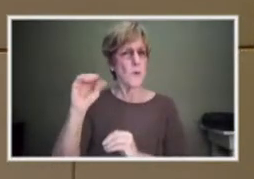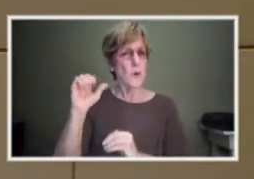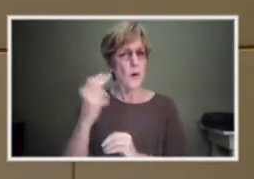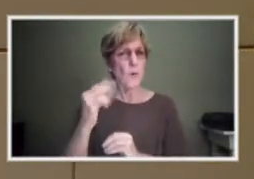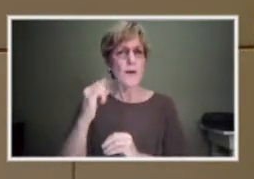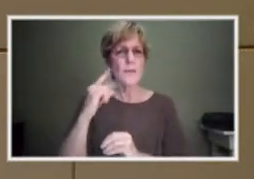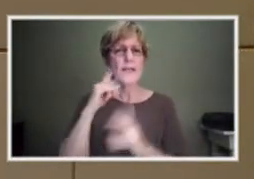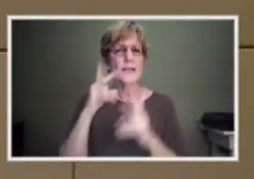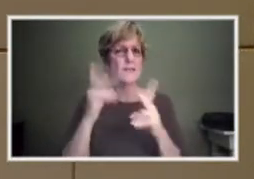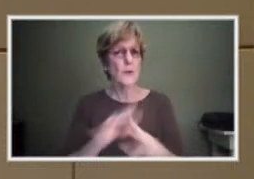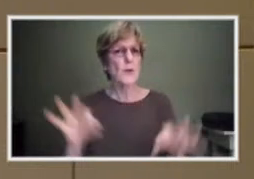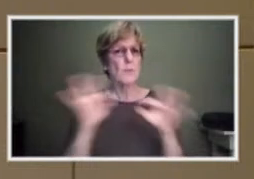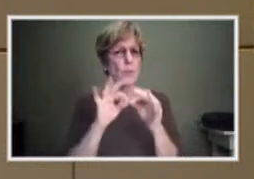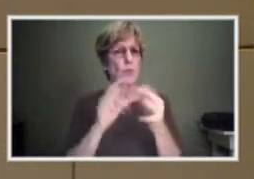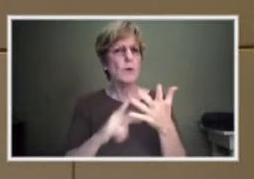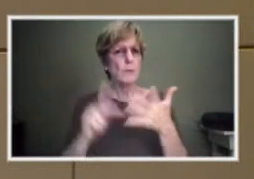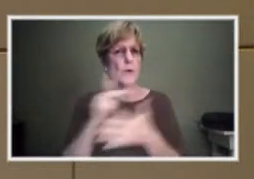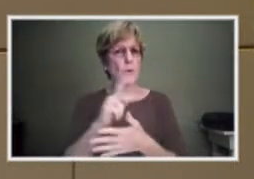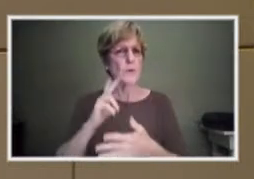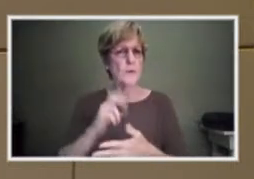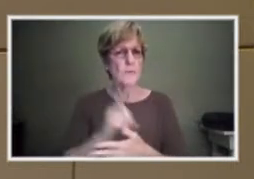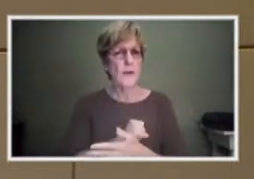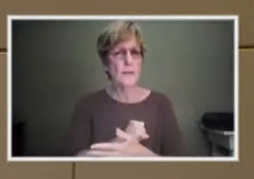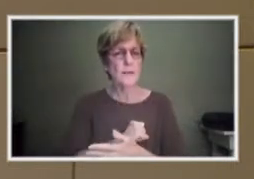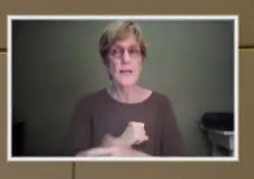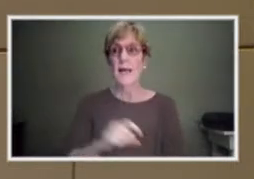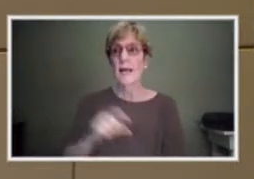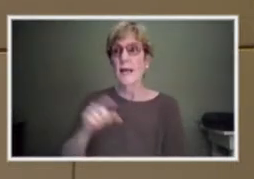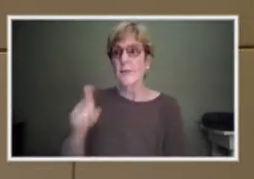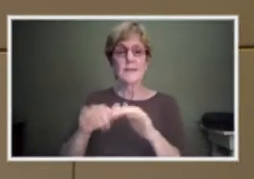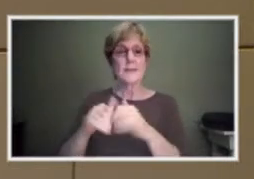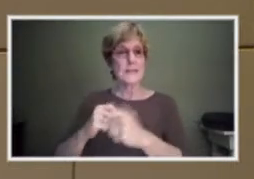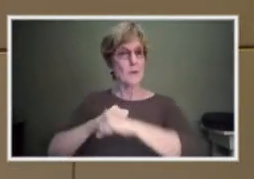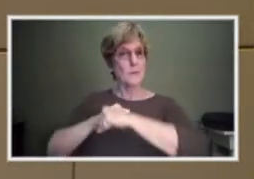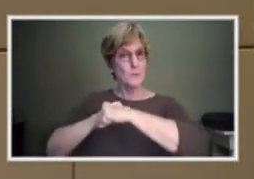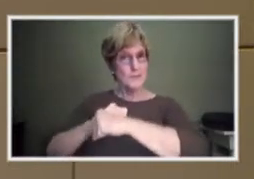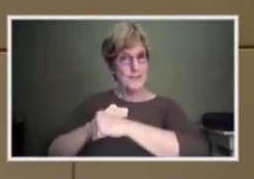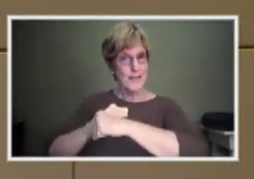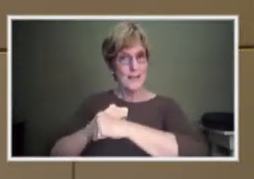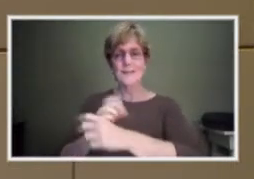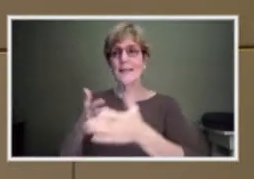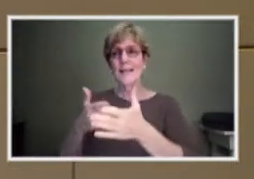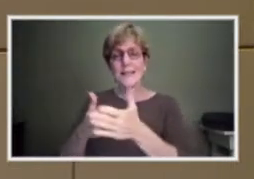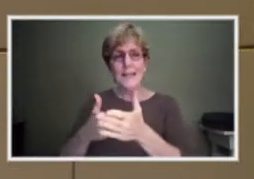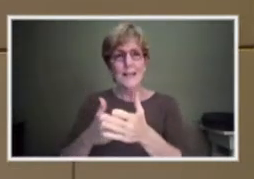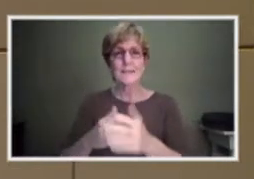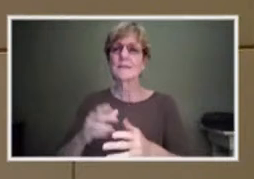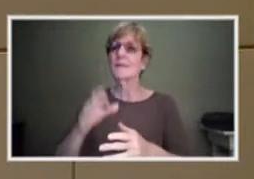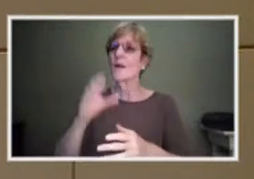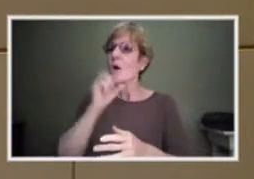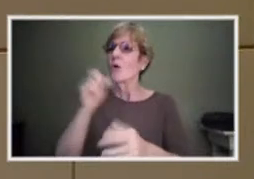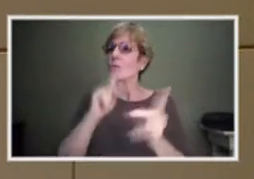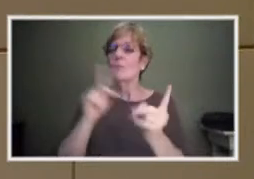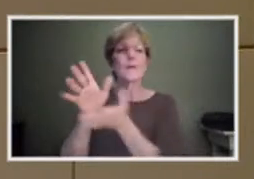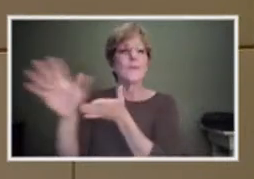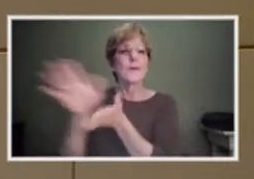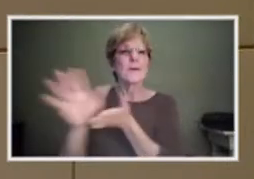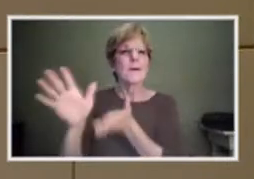important priority for us because NOAAs are the way we protect against gentrification. NOAAs are the way that